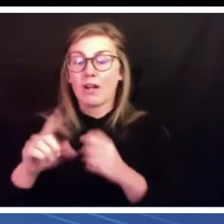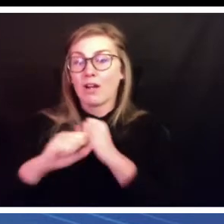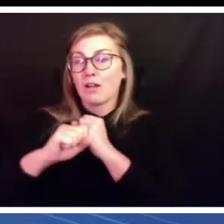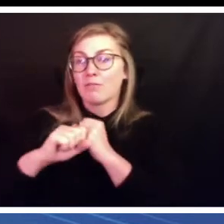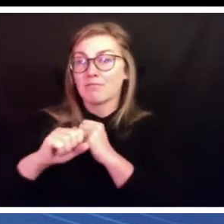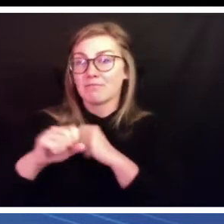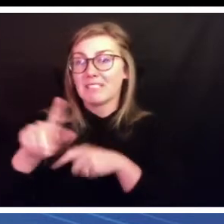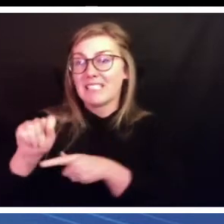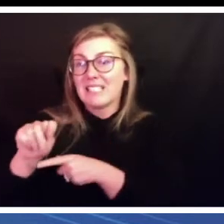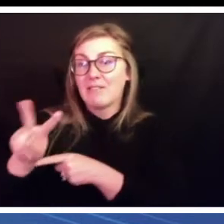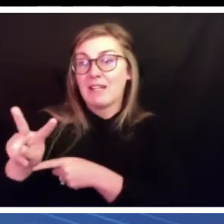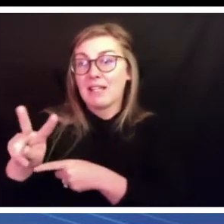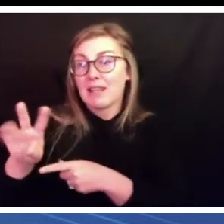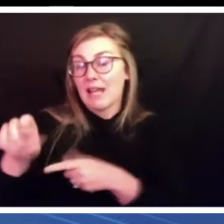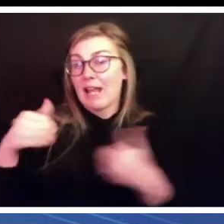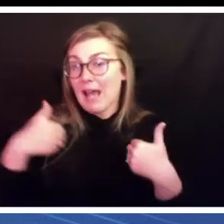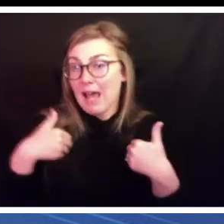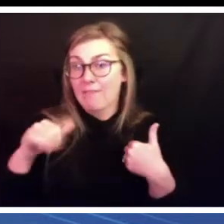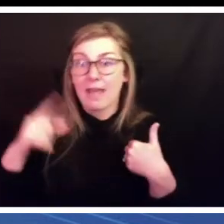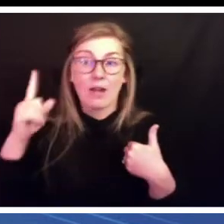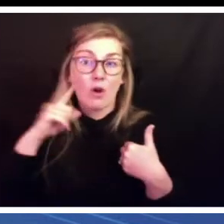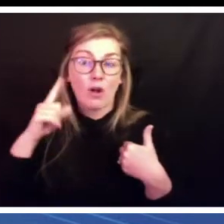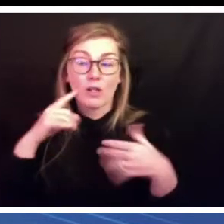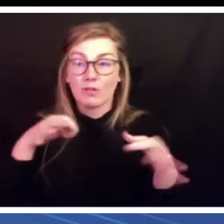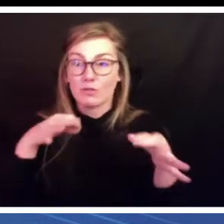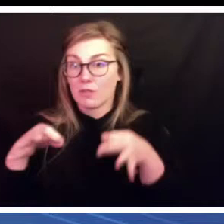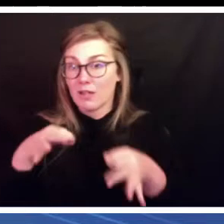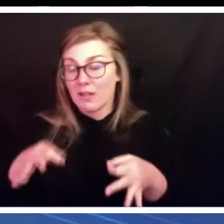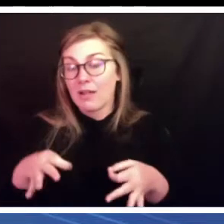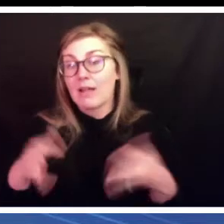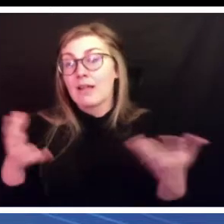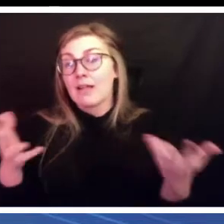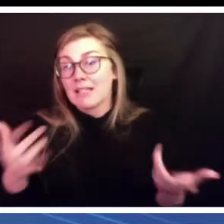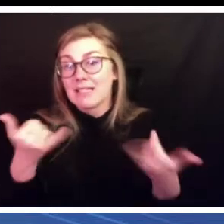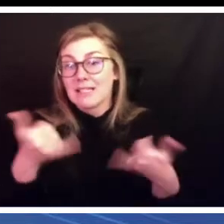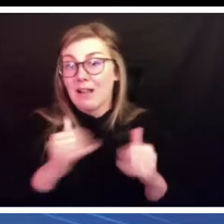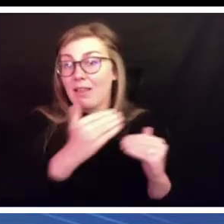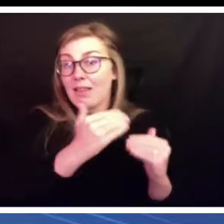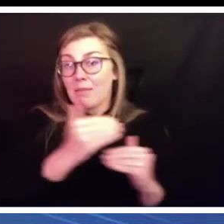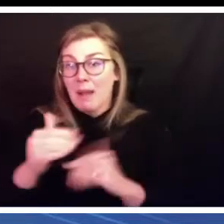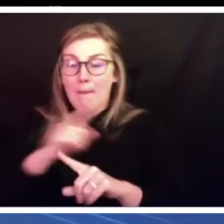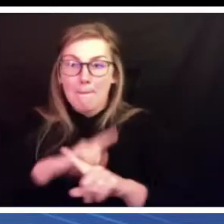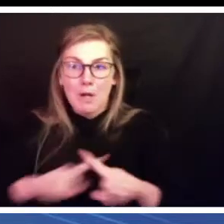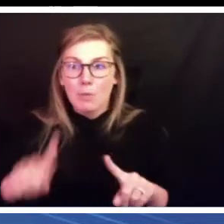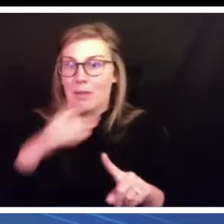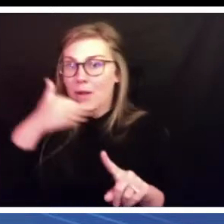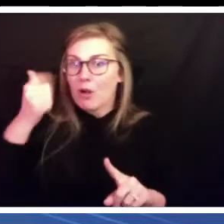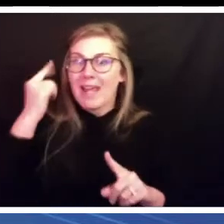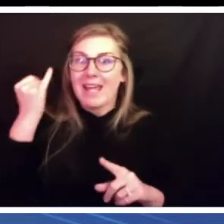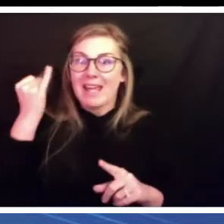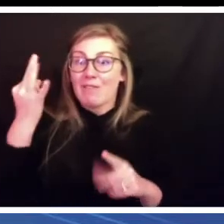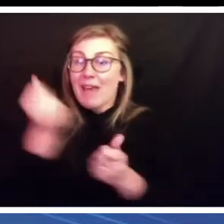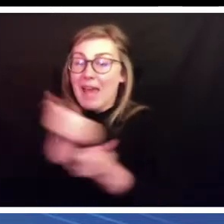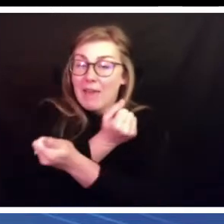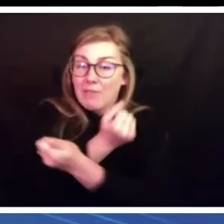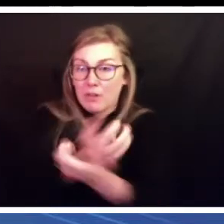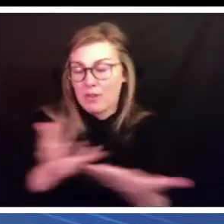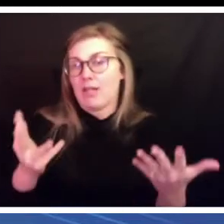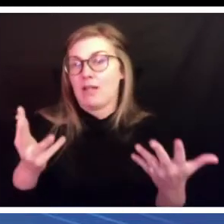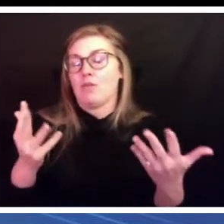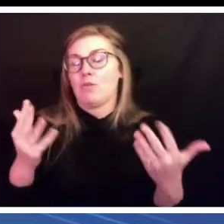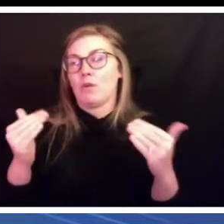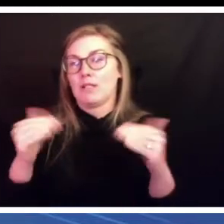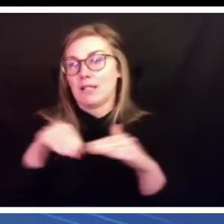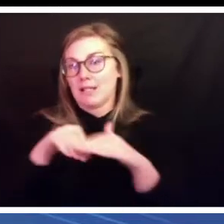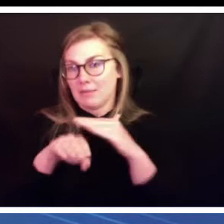that, you know, we're still in that lane. But if most, you know, from what I gather, I believe most films now are required to